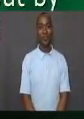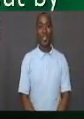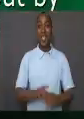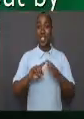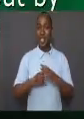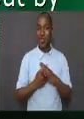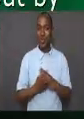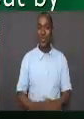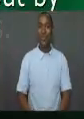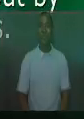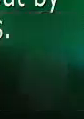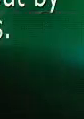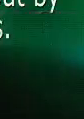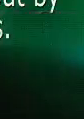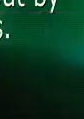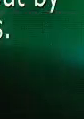Begin.